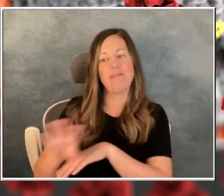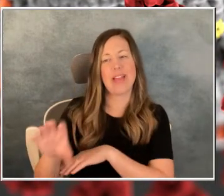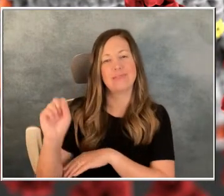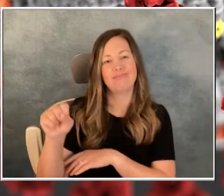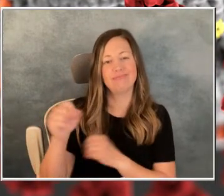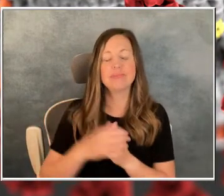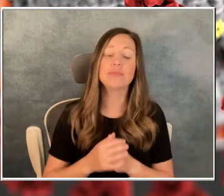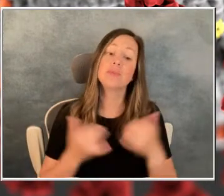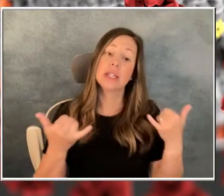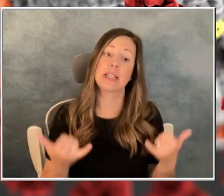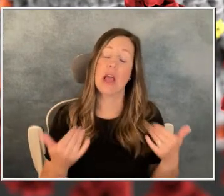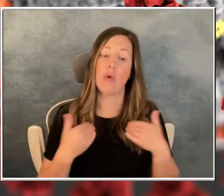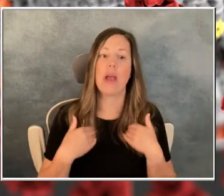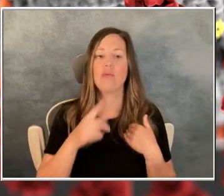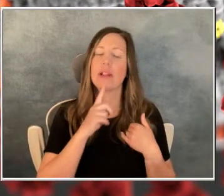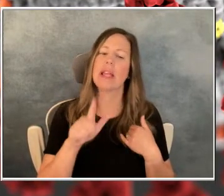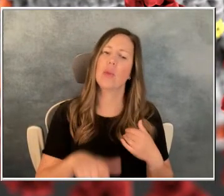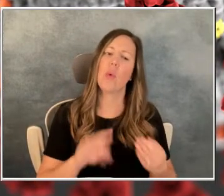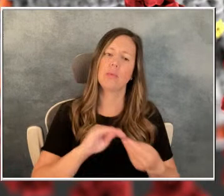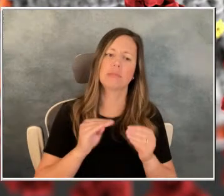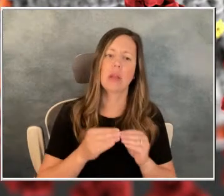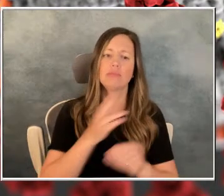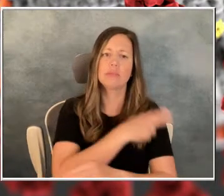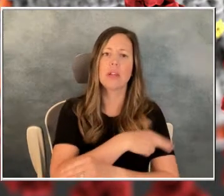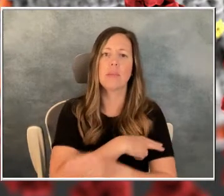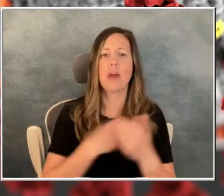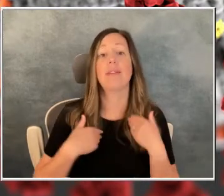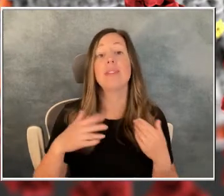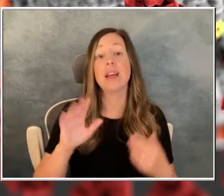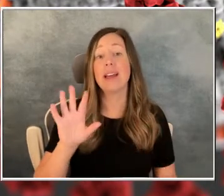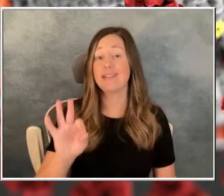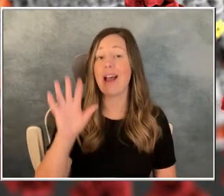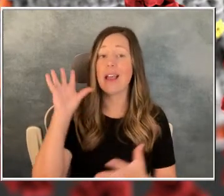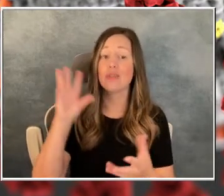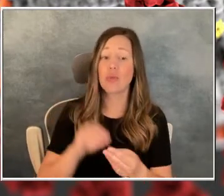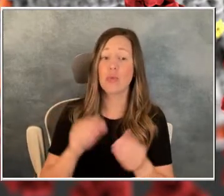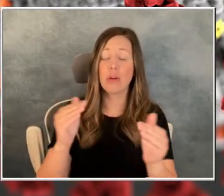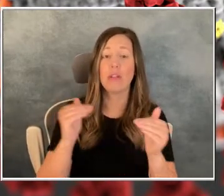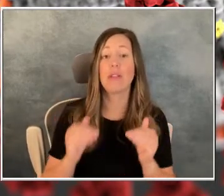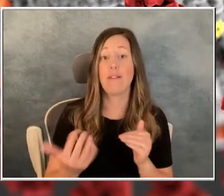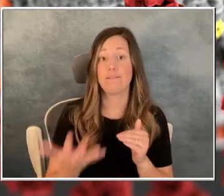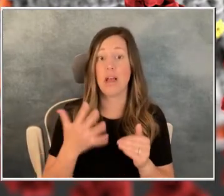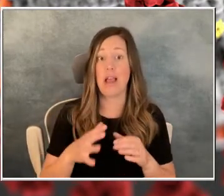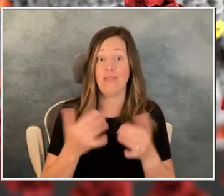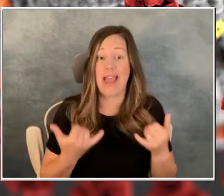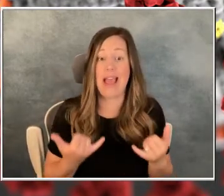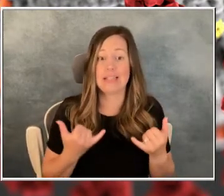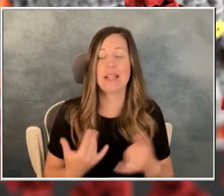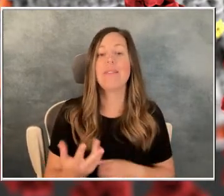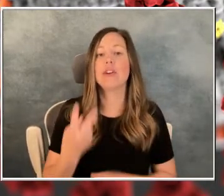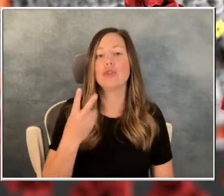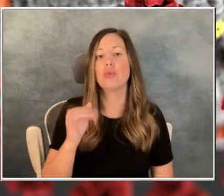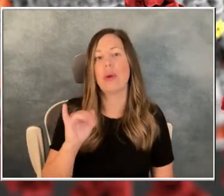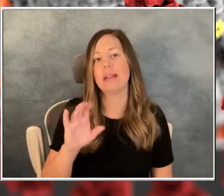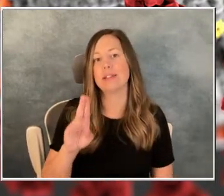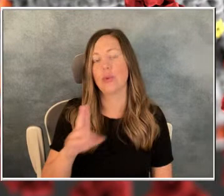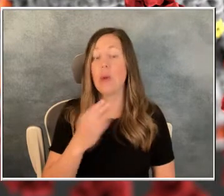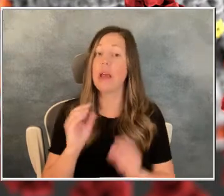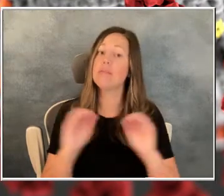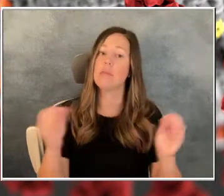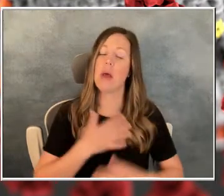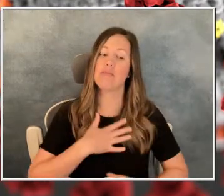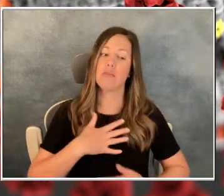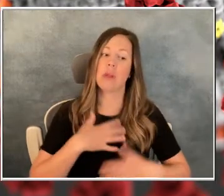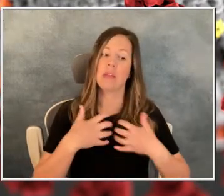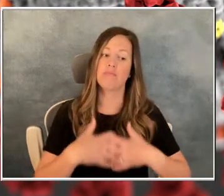now, we have very low counts in the hospital. We have only 9 total. 5 of those are active and 2 in the ICU, none on the ventilator. So